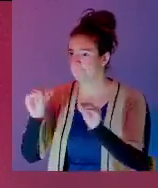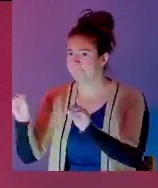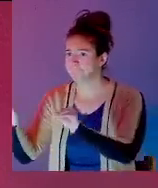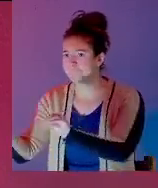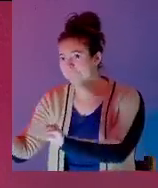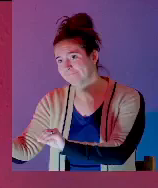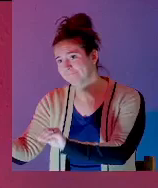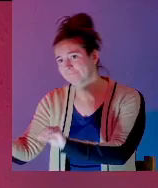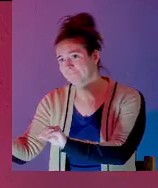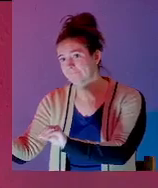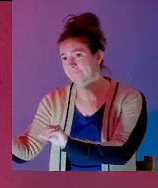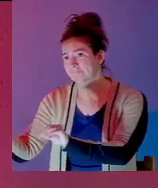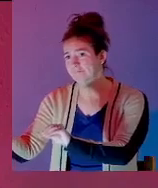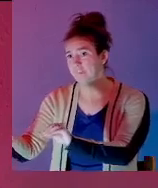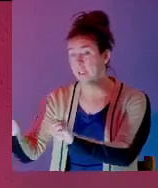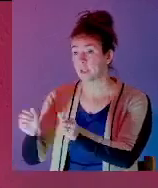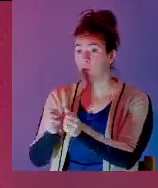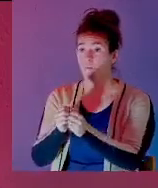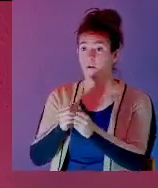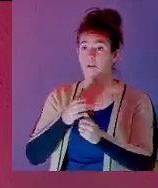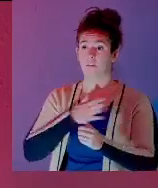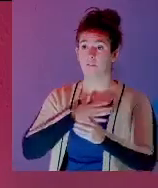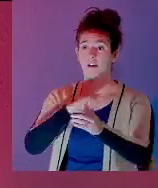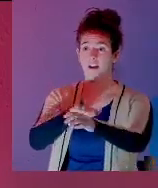with my arms stretched